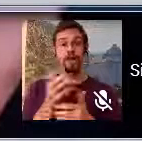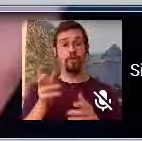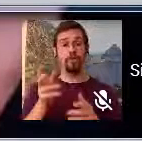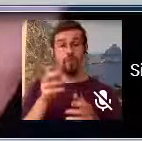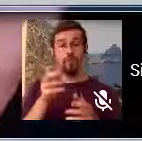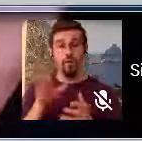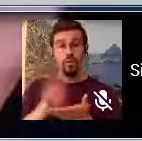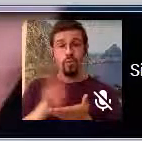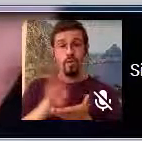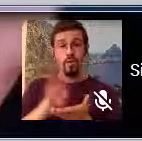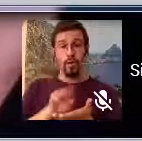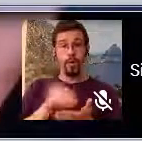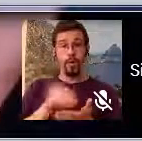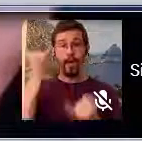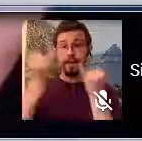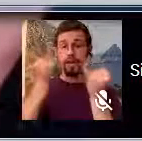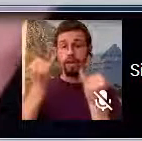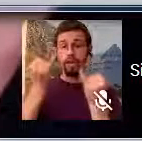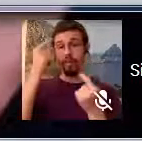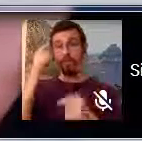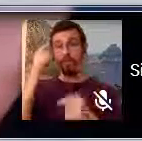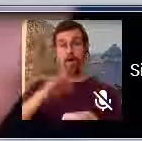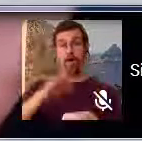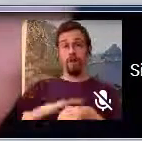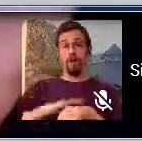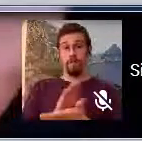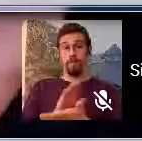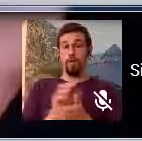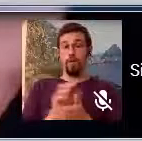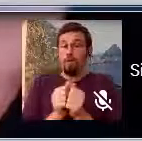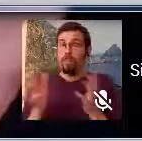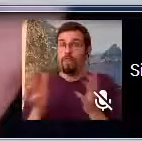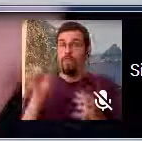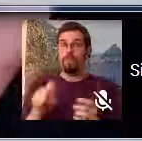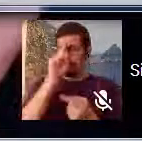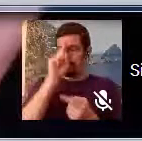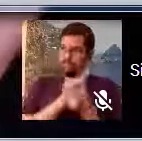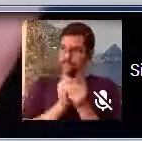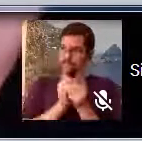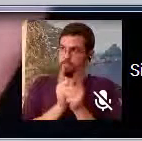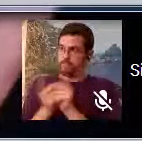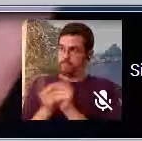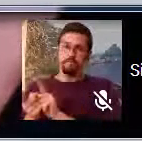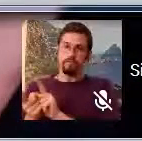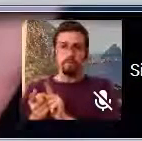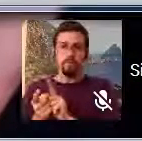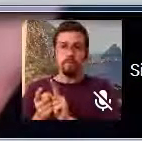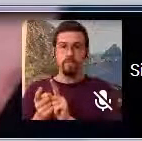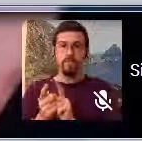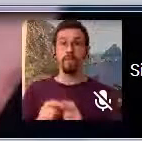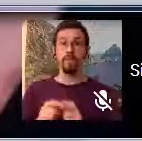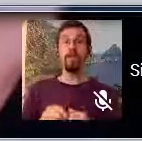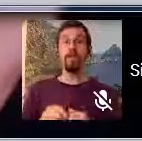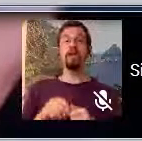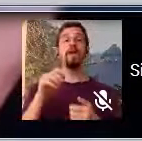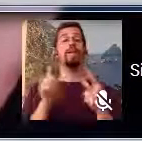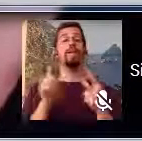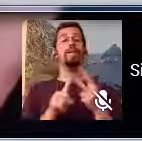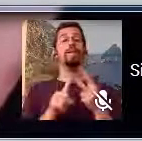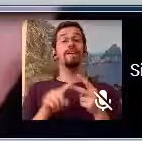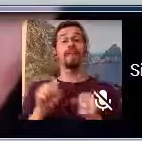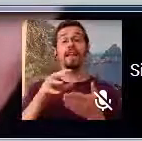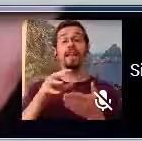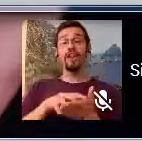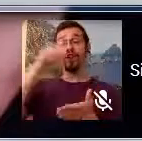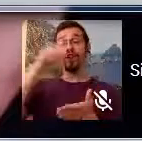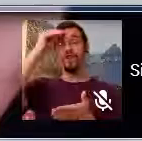thoughts on paper without translating it all the time. Learn new things and skills outside